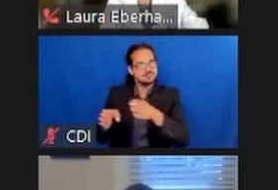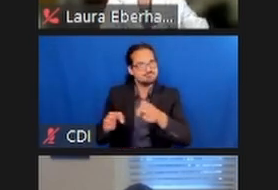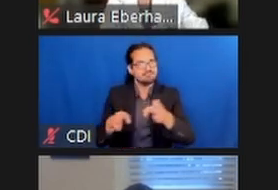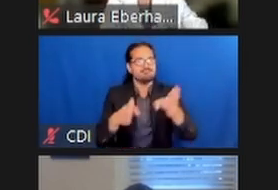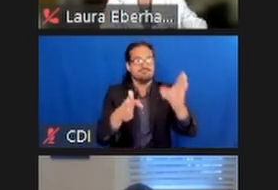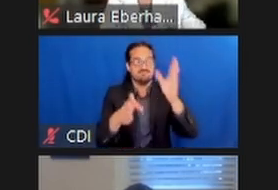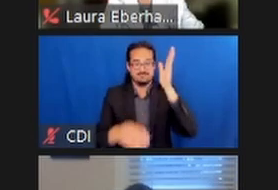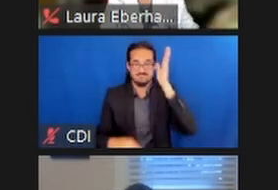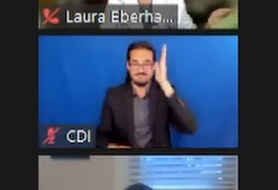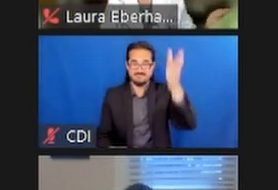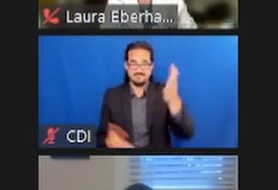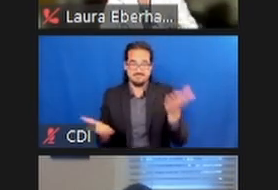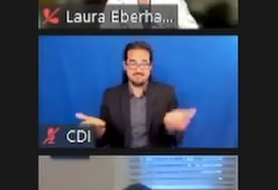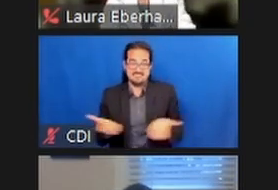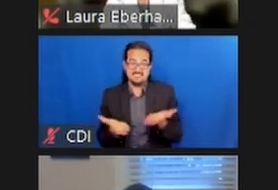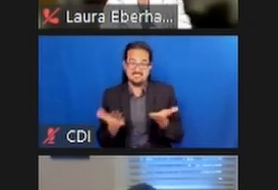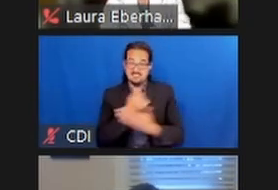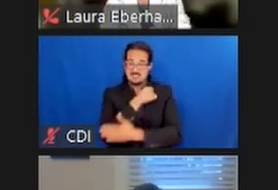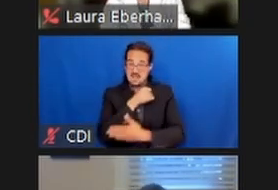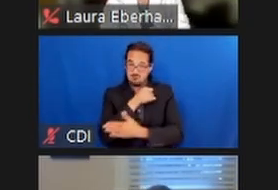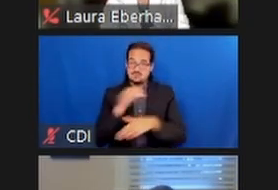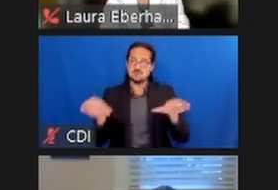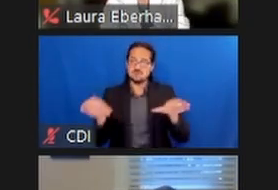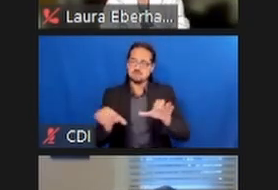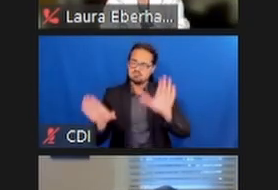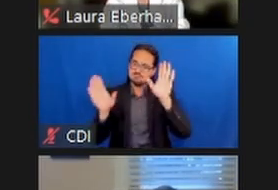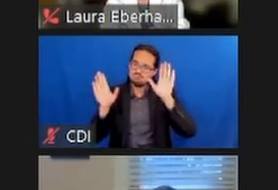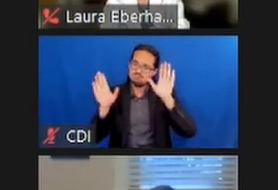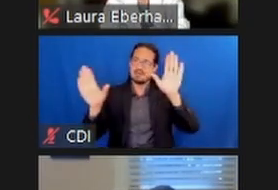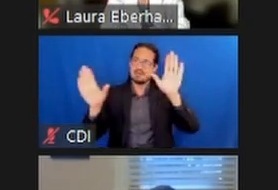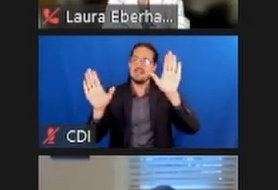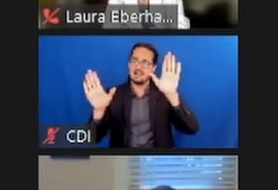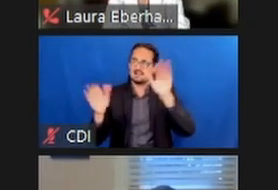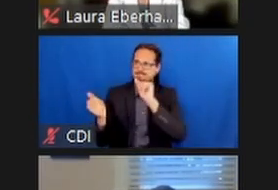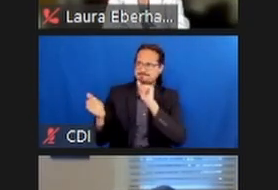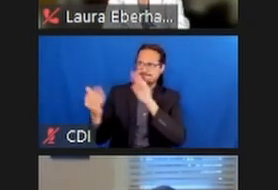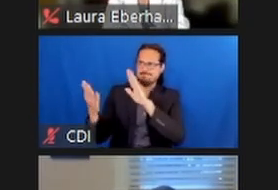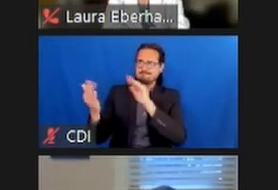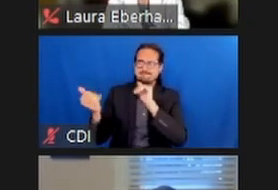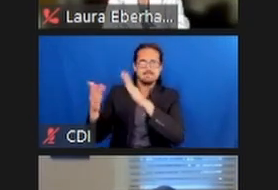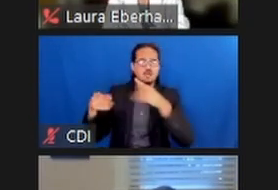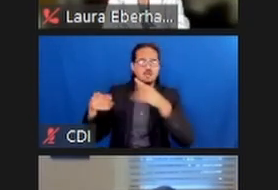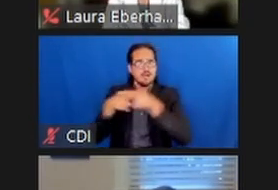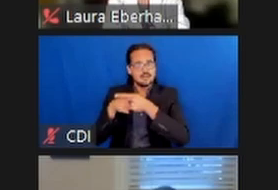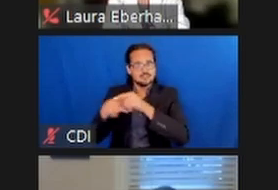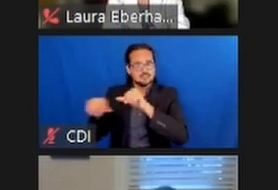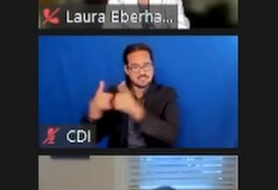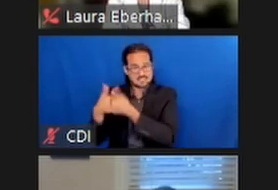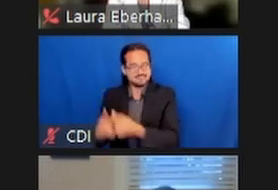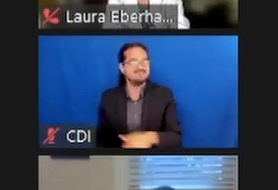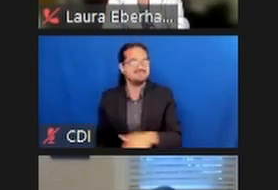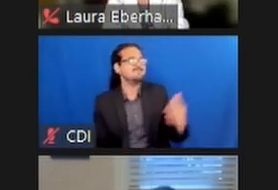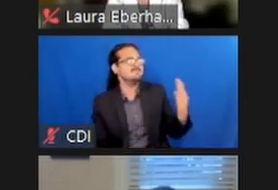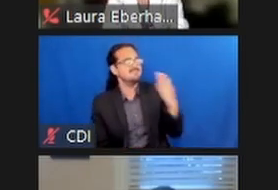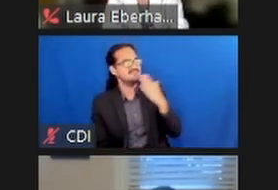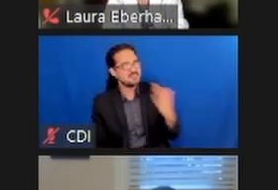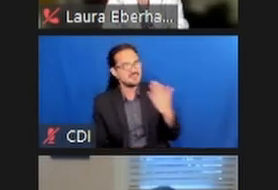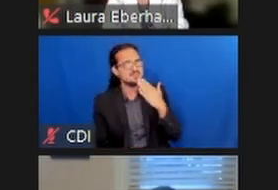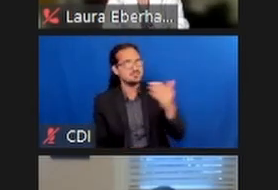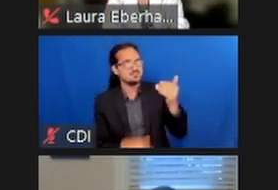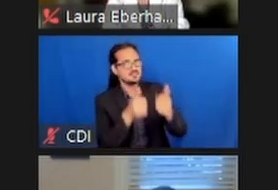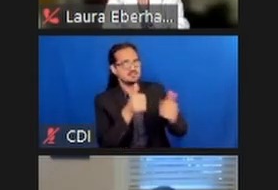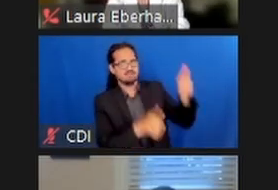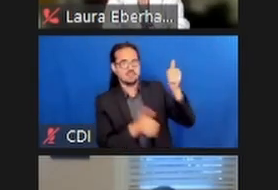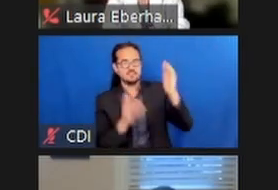And thank you, Supervisor Rodoni, for really that helpful perspective and kicking off our talk today. So now